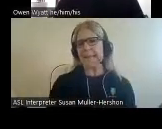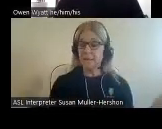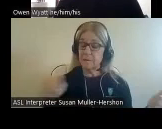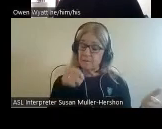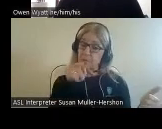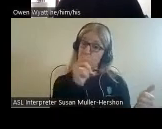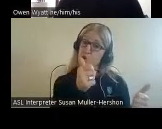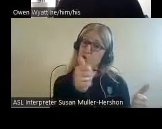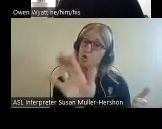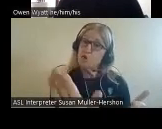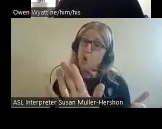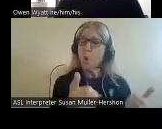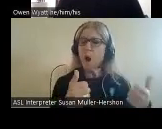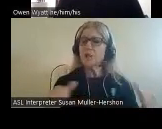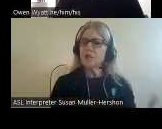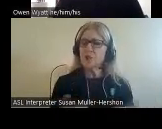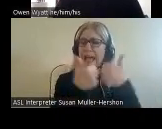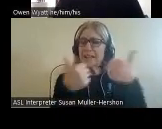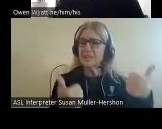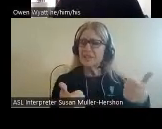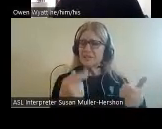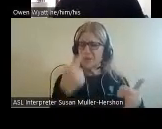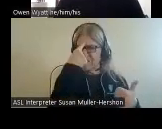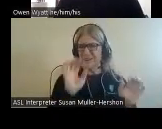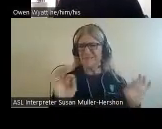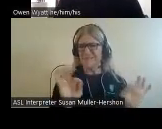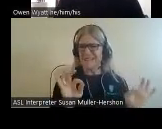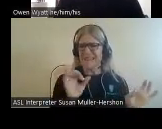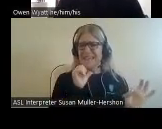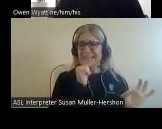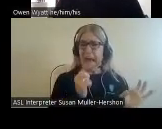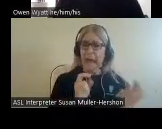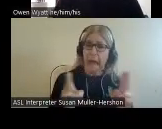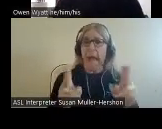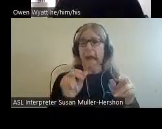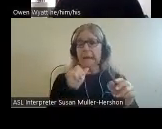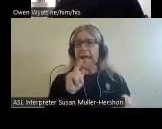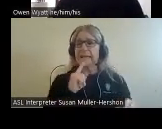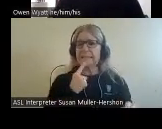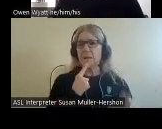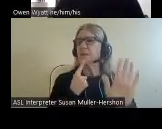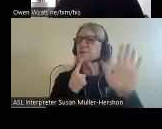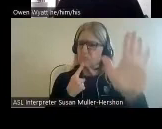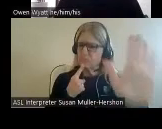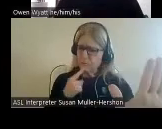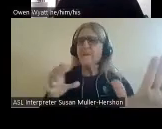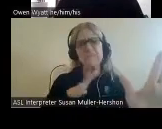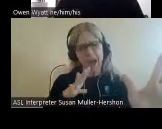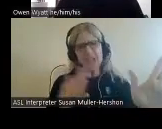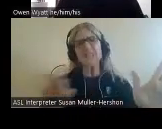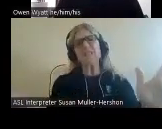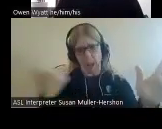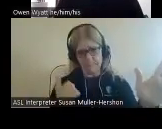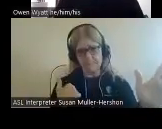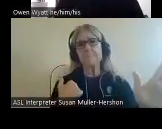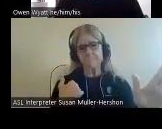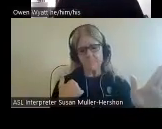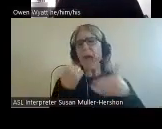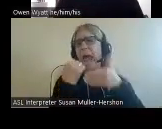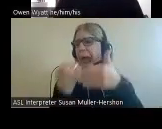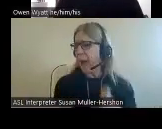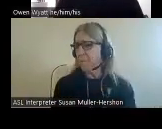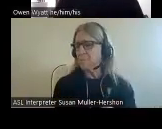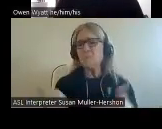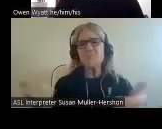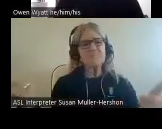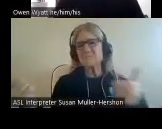going through are not acute or are not urgent. You know, we're here to help you no matter what your concerns